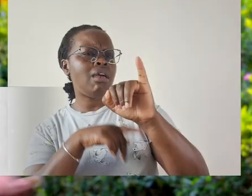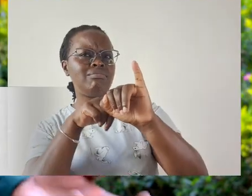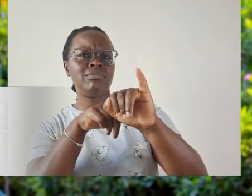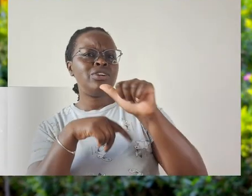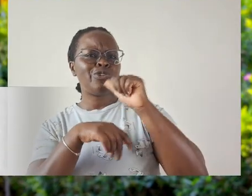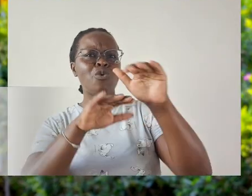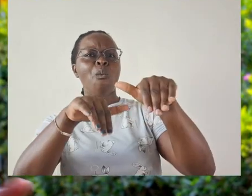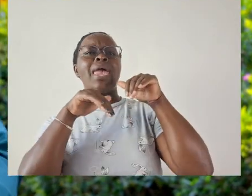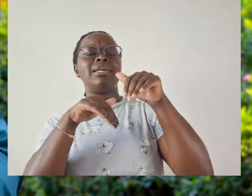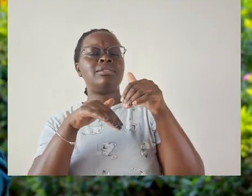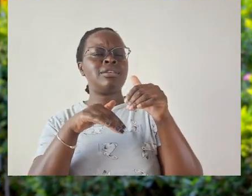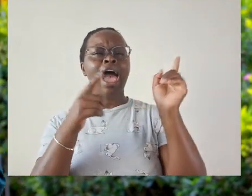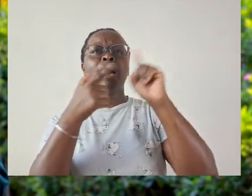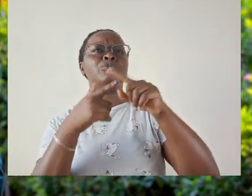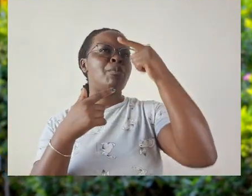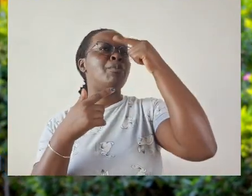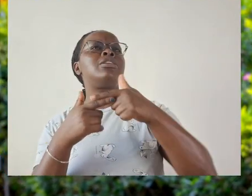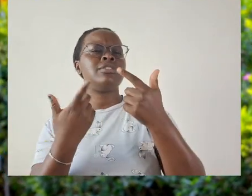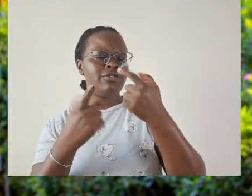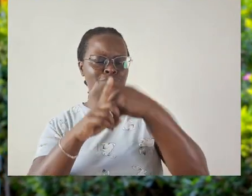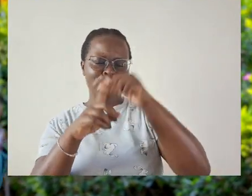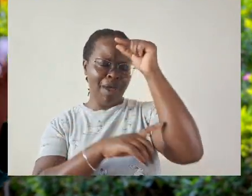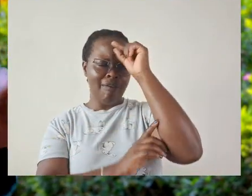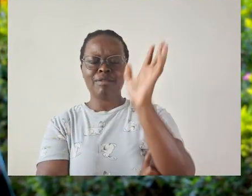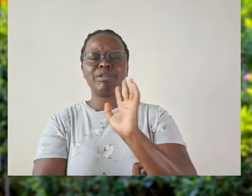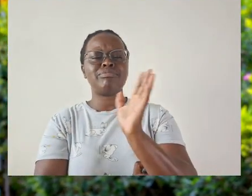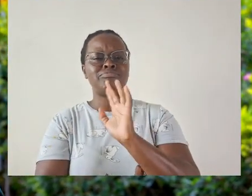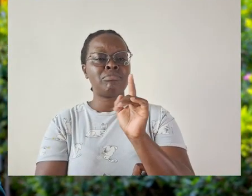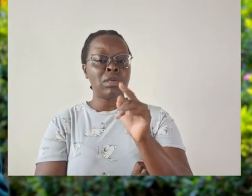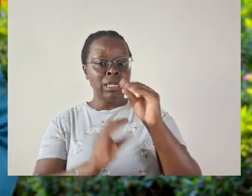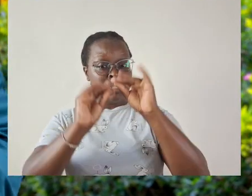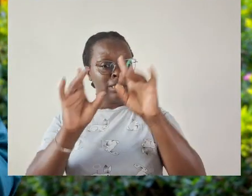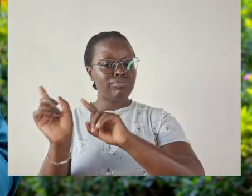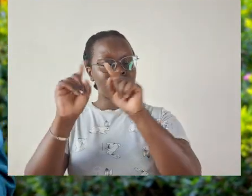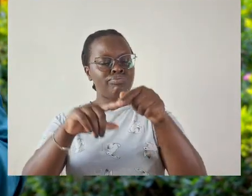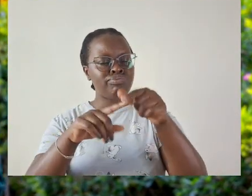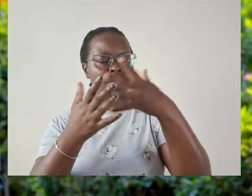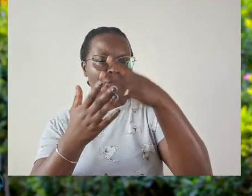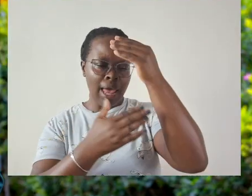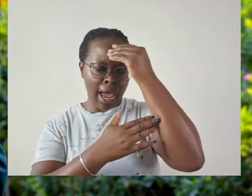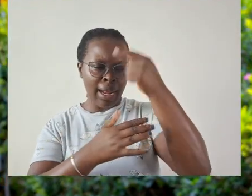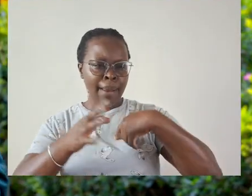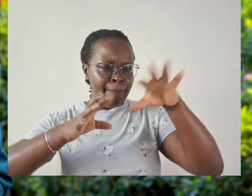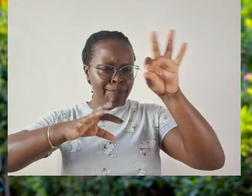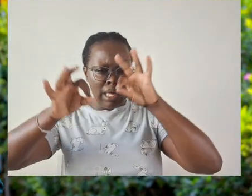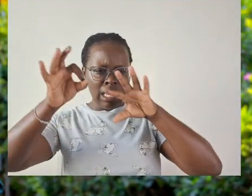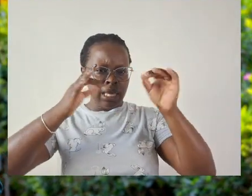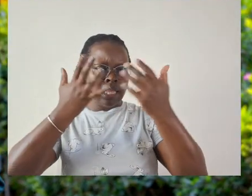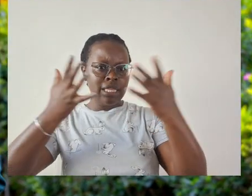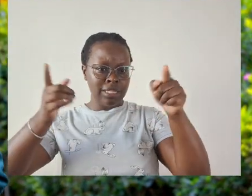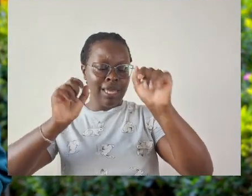don't need to wait until now we are giving direction. They are here to learn. There are things they are picking that can help